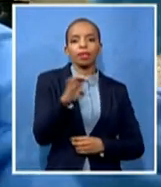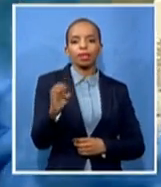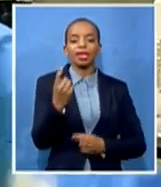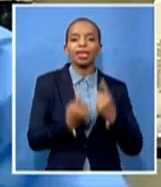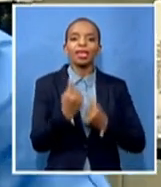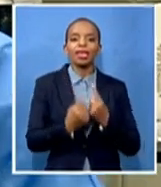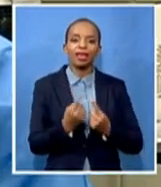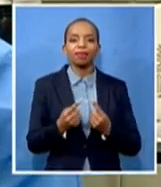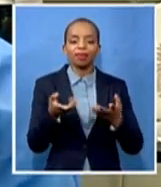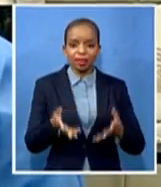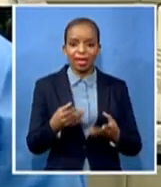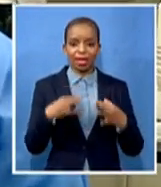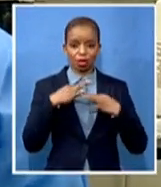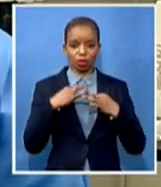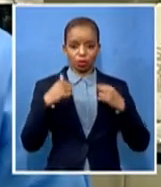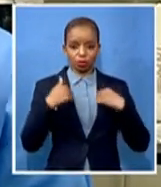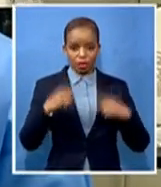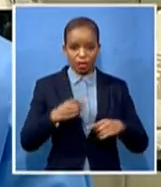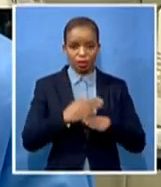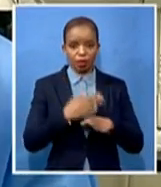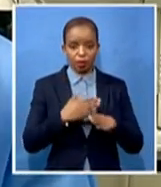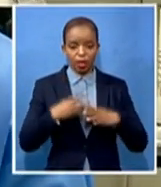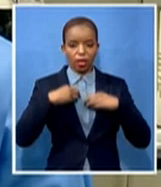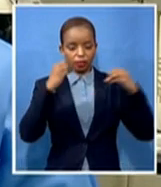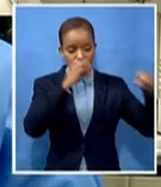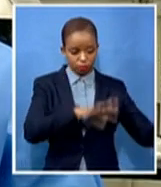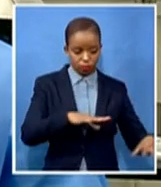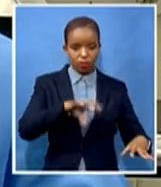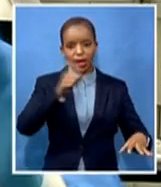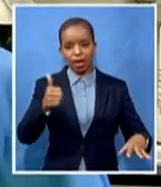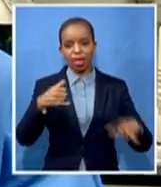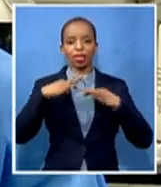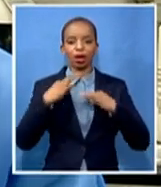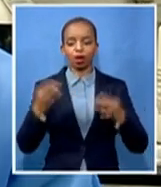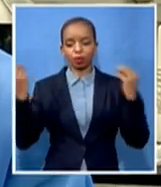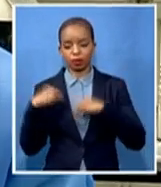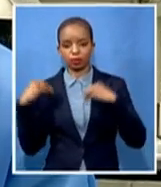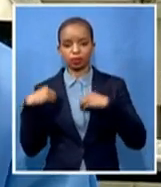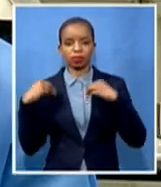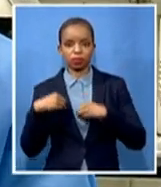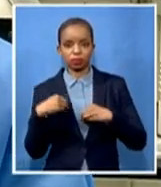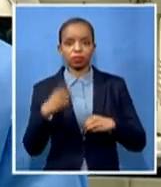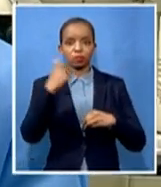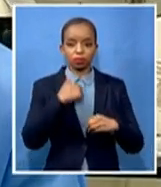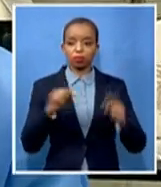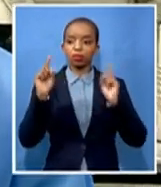with, change into other clothes at the end of the day. And when I step into home, touch nothing, go straight to the shower.